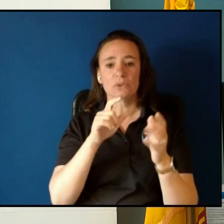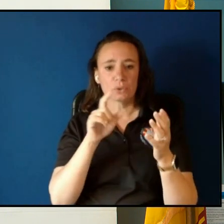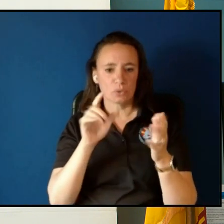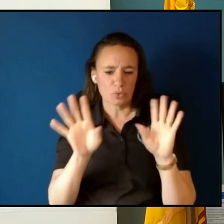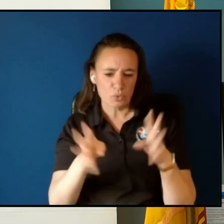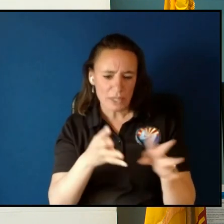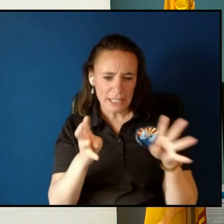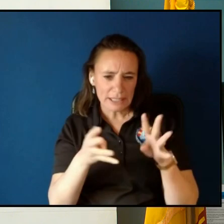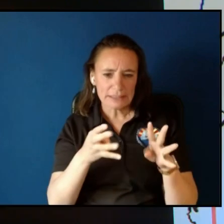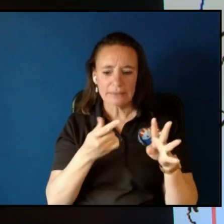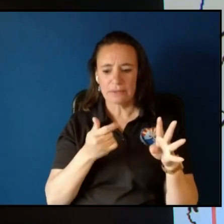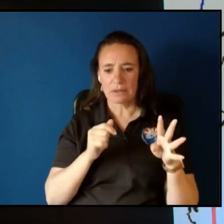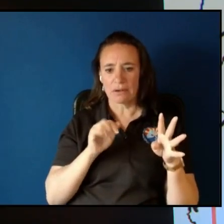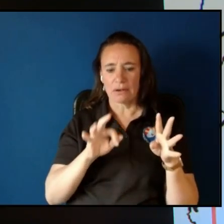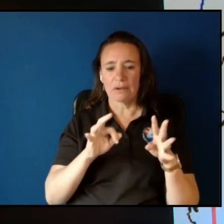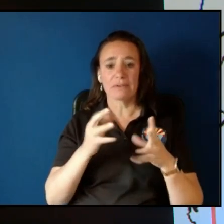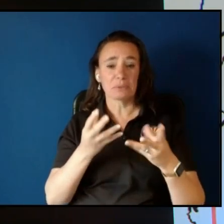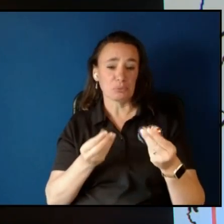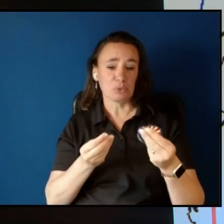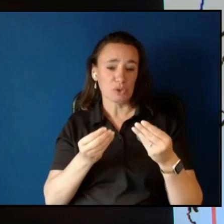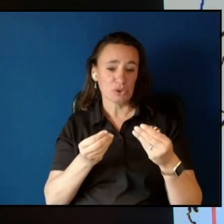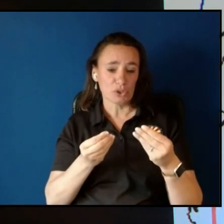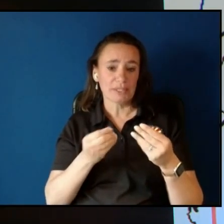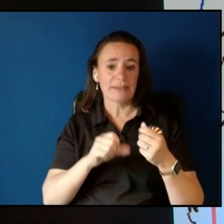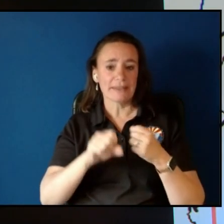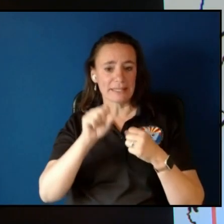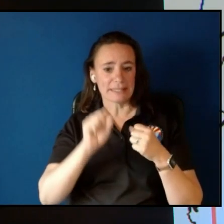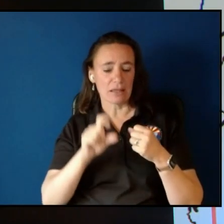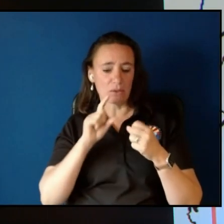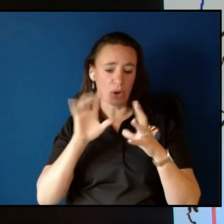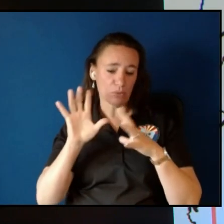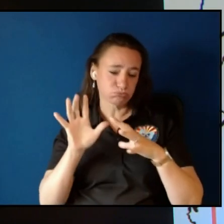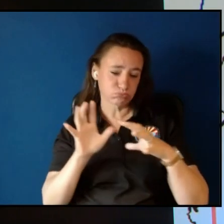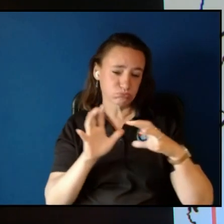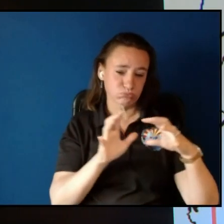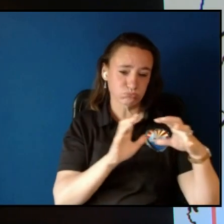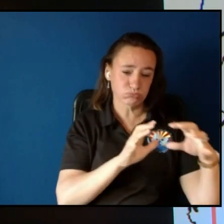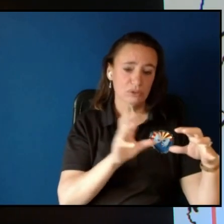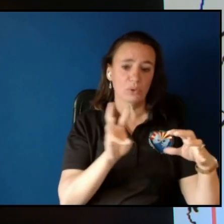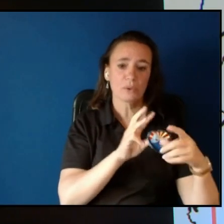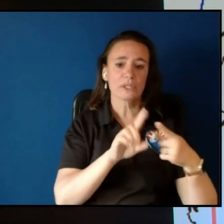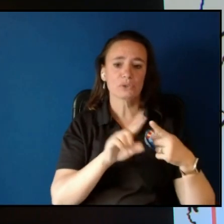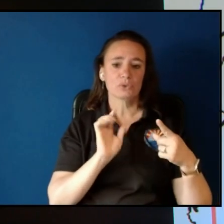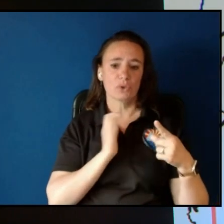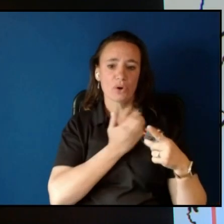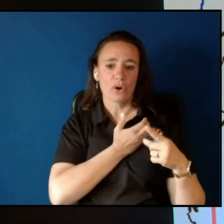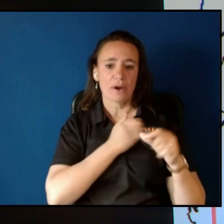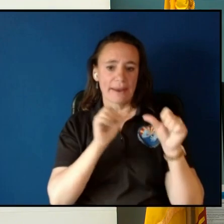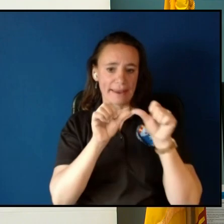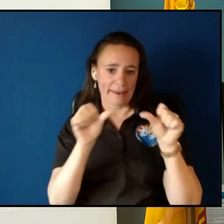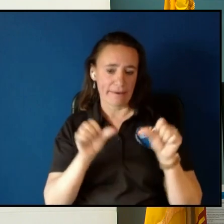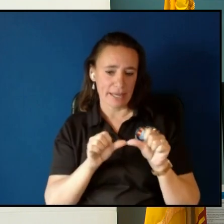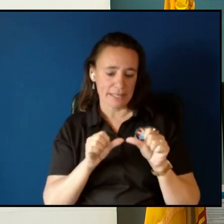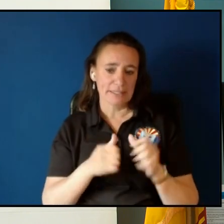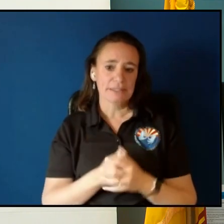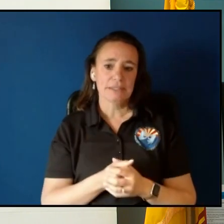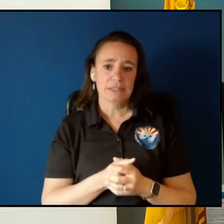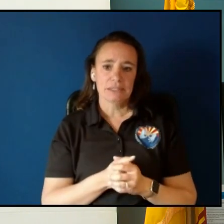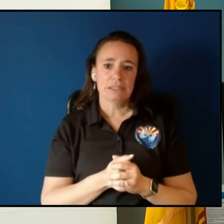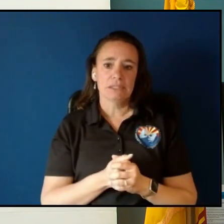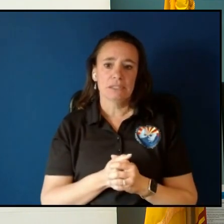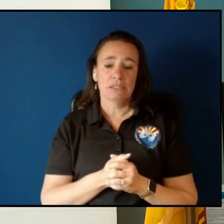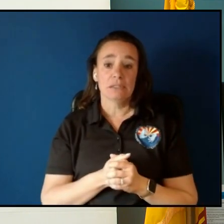up here in the southern plains, and it'll push some of that moisture back west into our area. As it does, and we heat up during the day